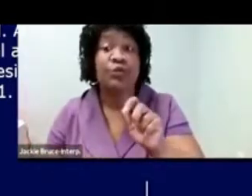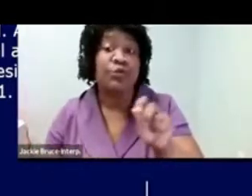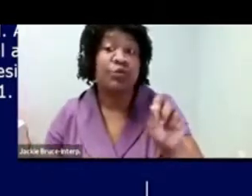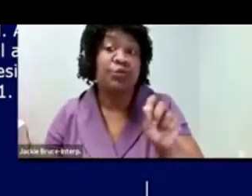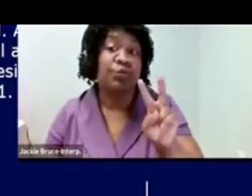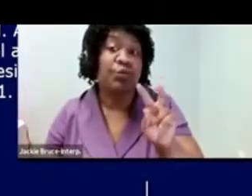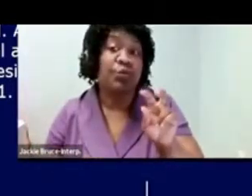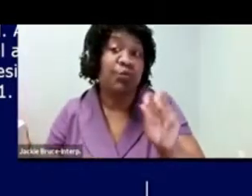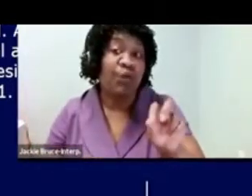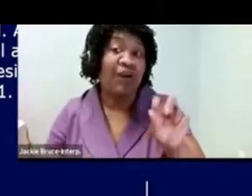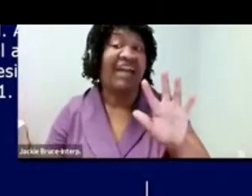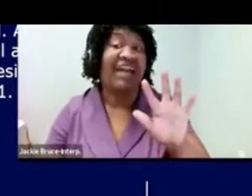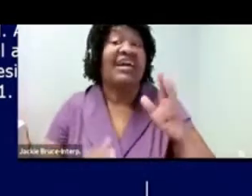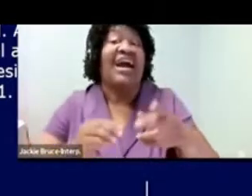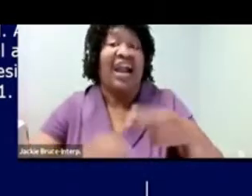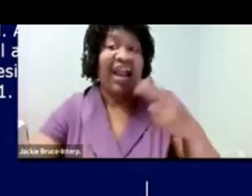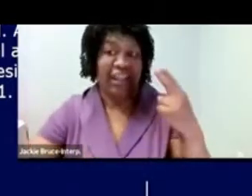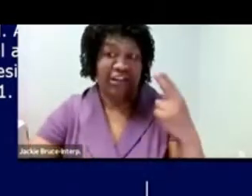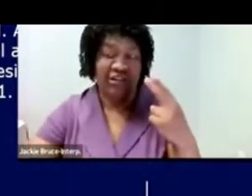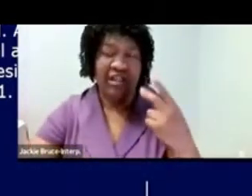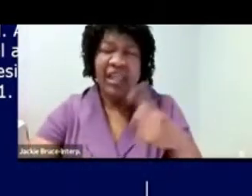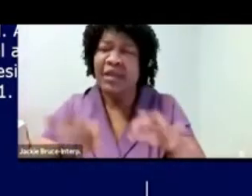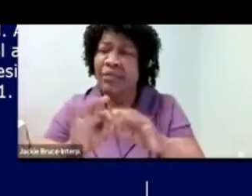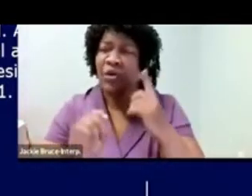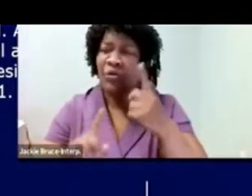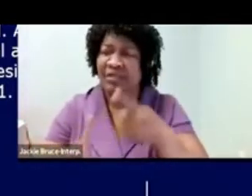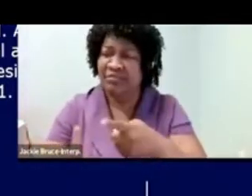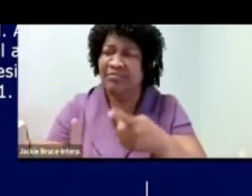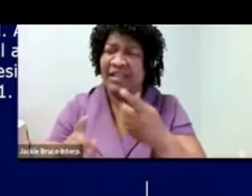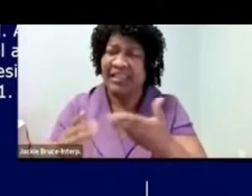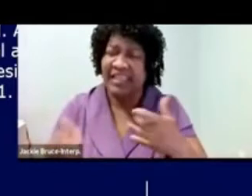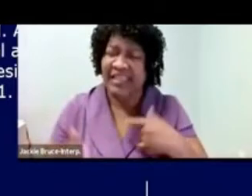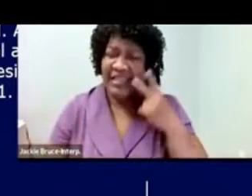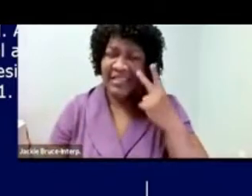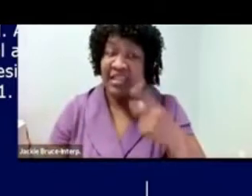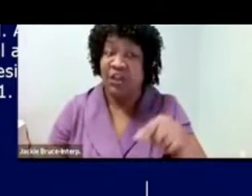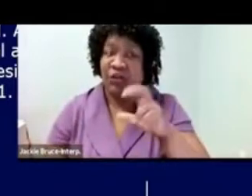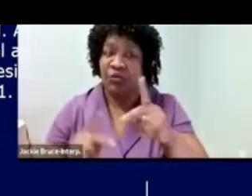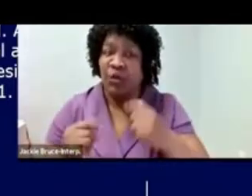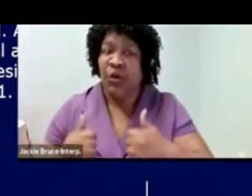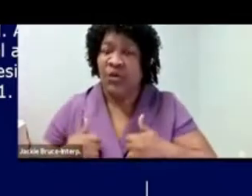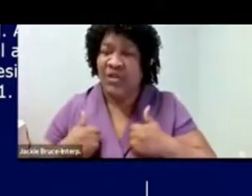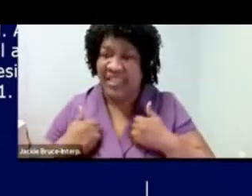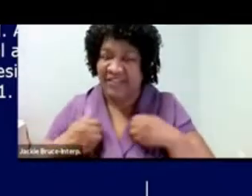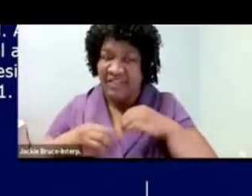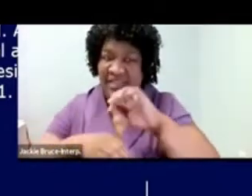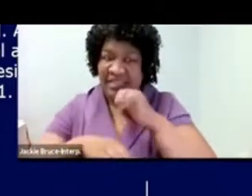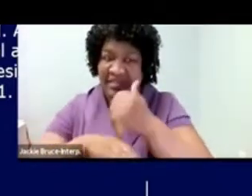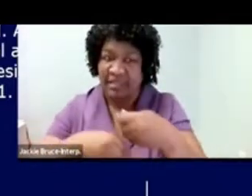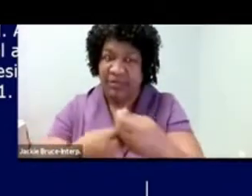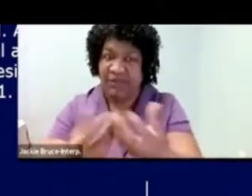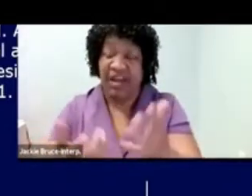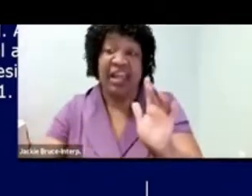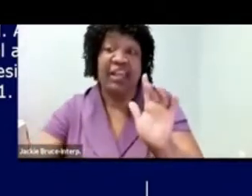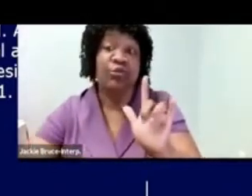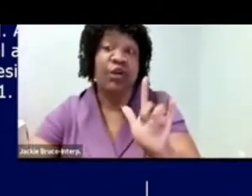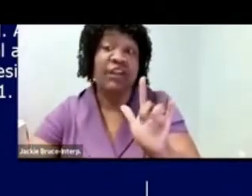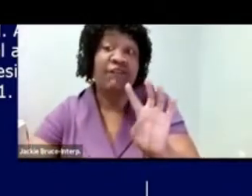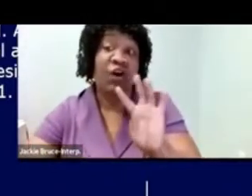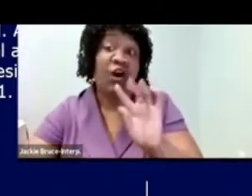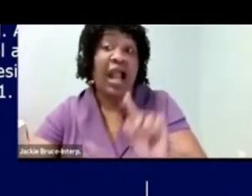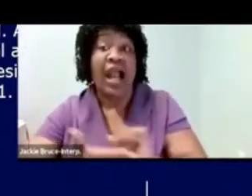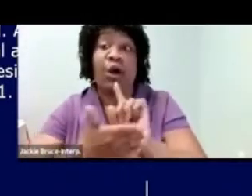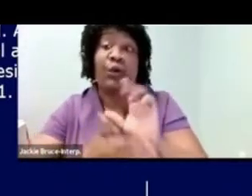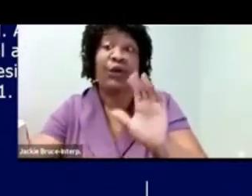times higher. However, one thing that was really important to see is those folks who were living in settings that provided 24-hour nursing